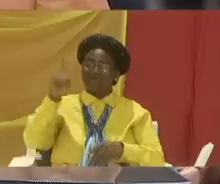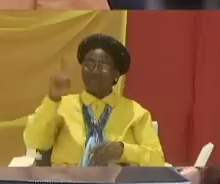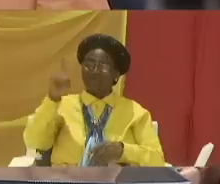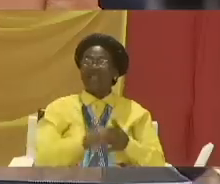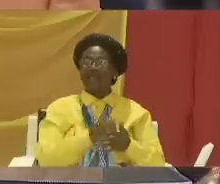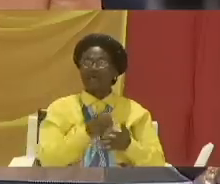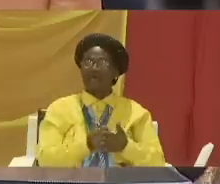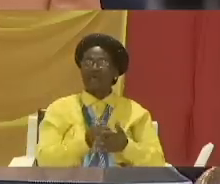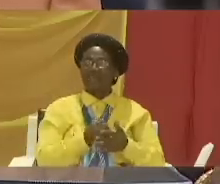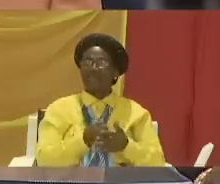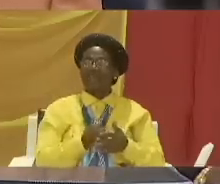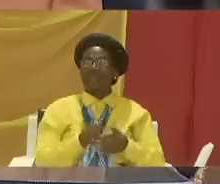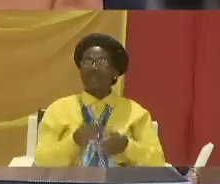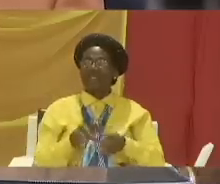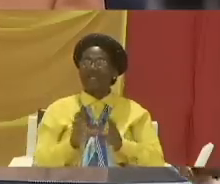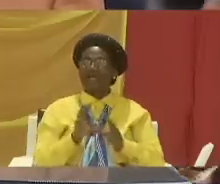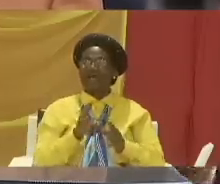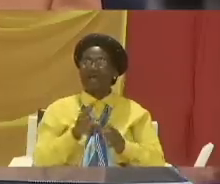so,